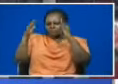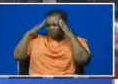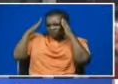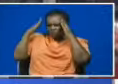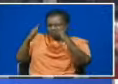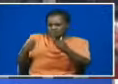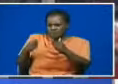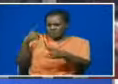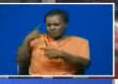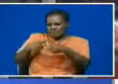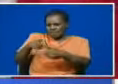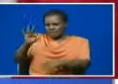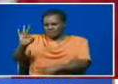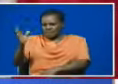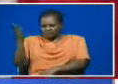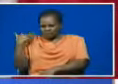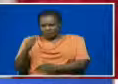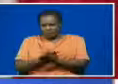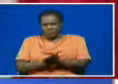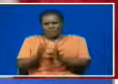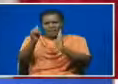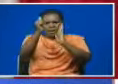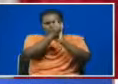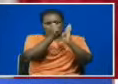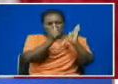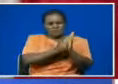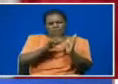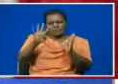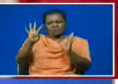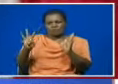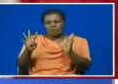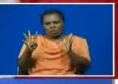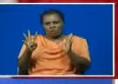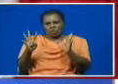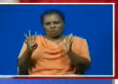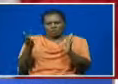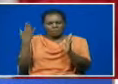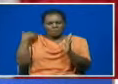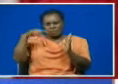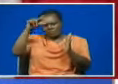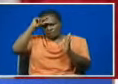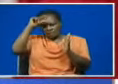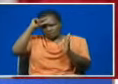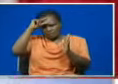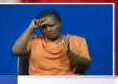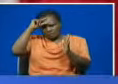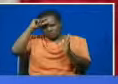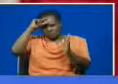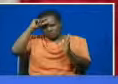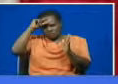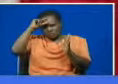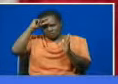prioritization over the past 3 years. Big Four builds on the intentions of previous administrations.